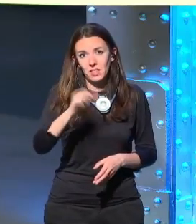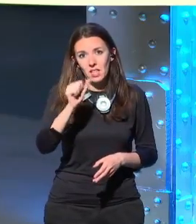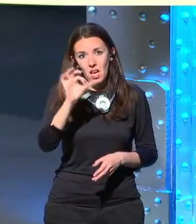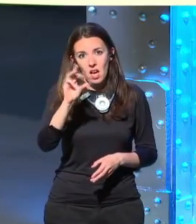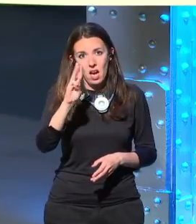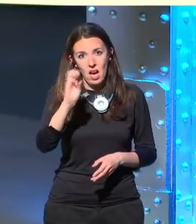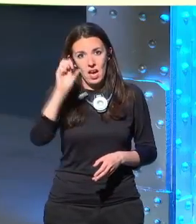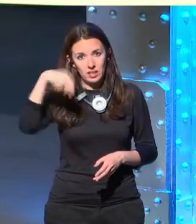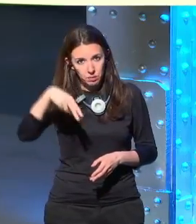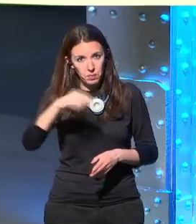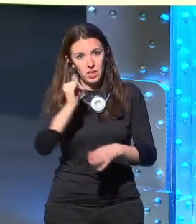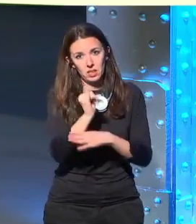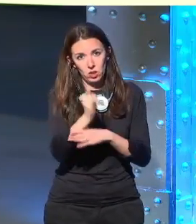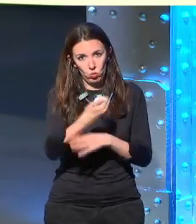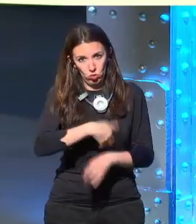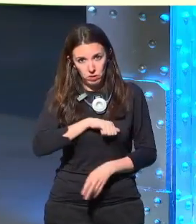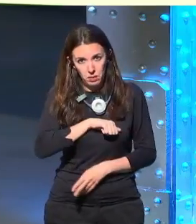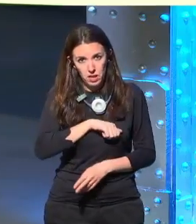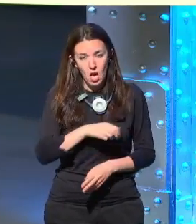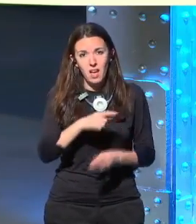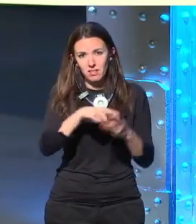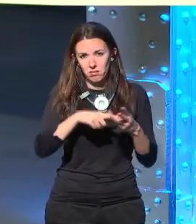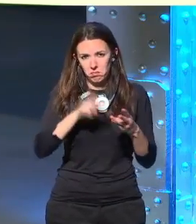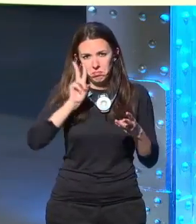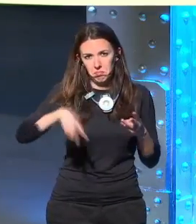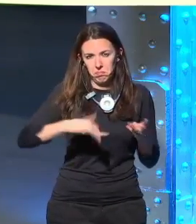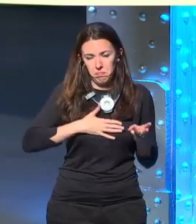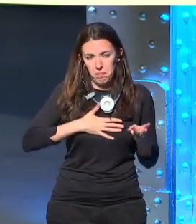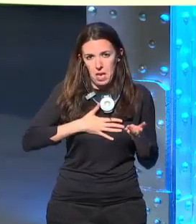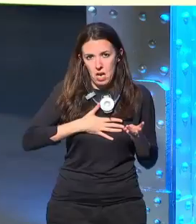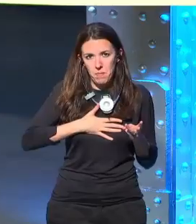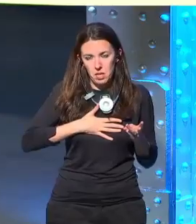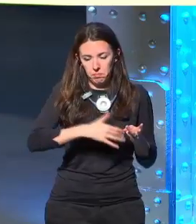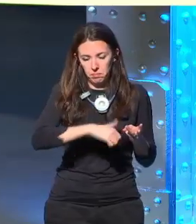and chairman of Aspen Institute Spain. But there's three